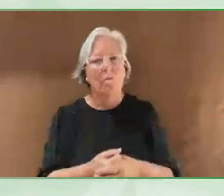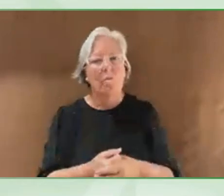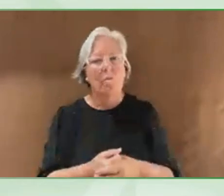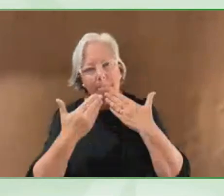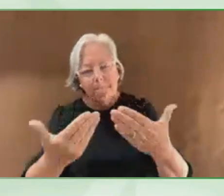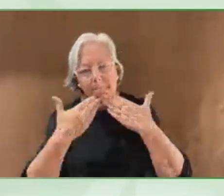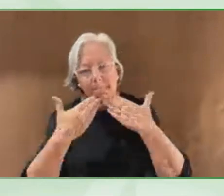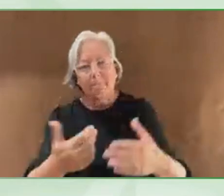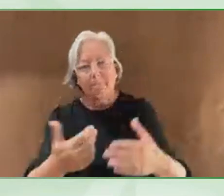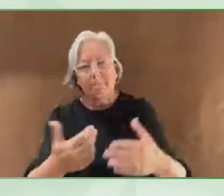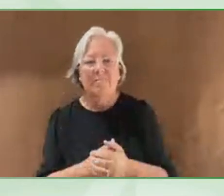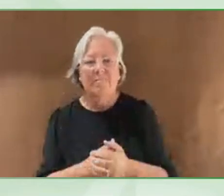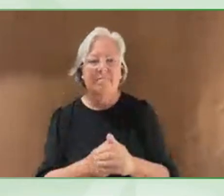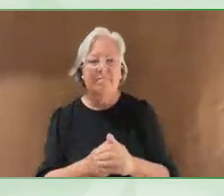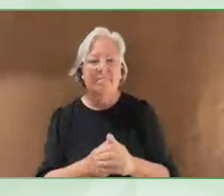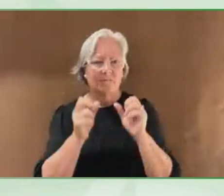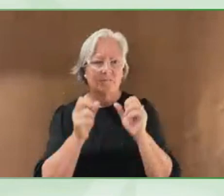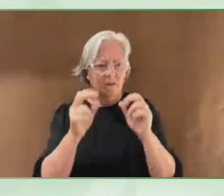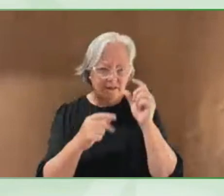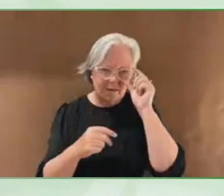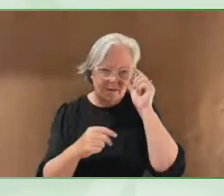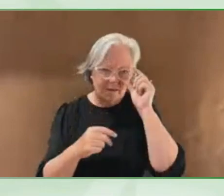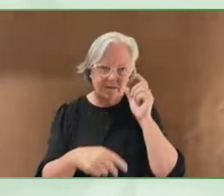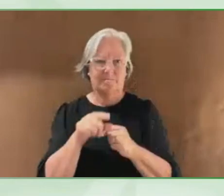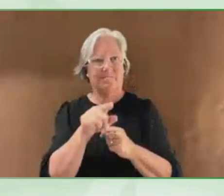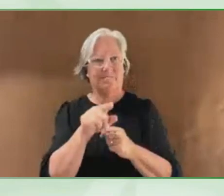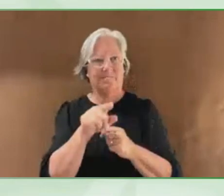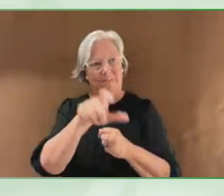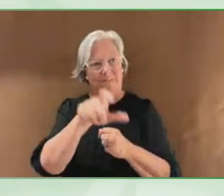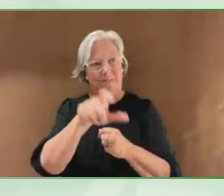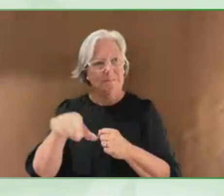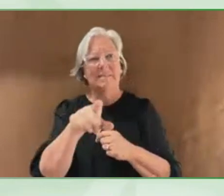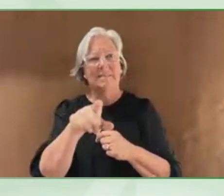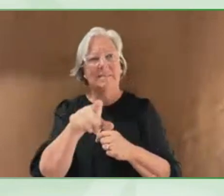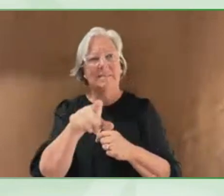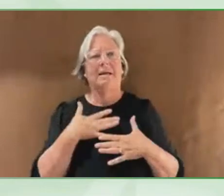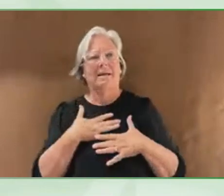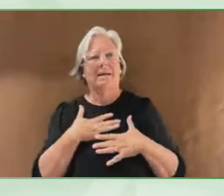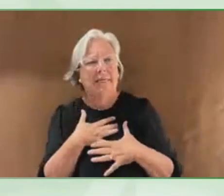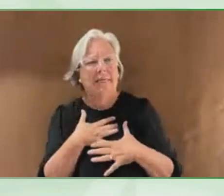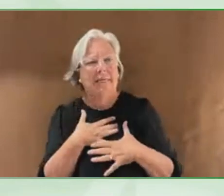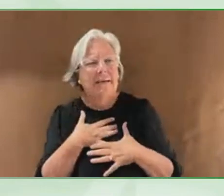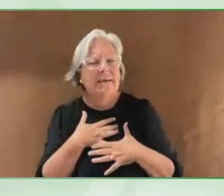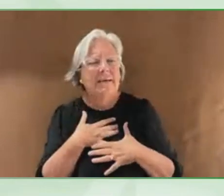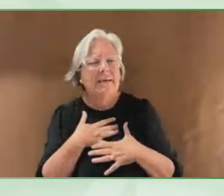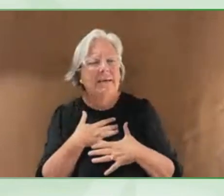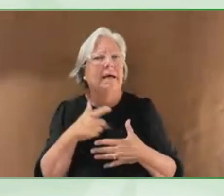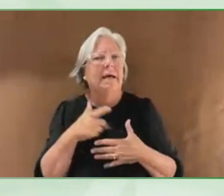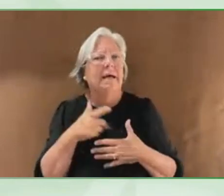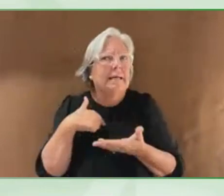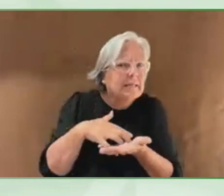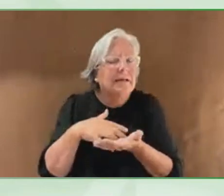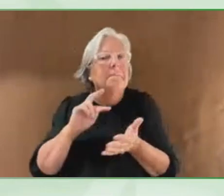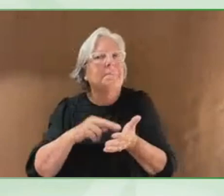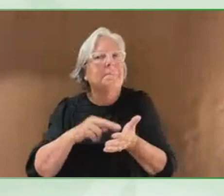vulnerability. If you are vulnerable, people in turn will feel more comfortable sharing things with you, whether it's their personal story,